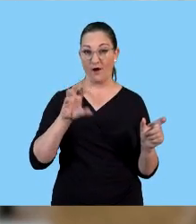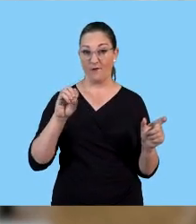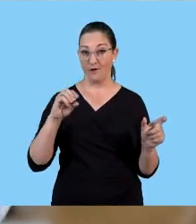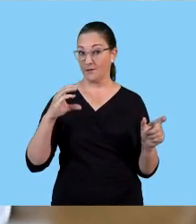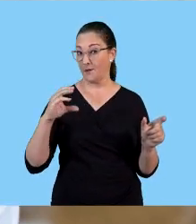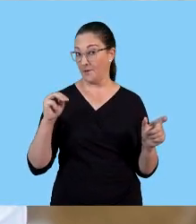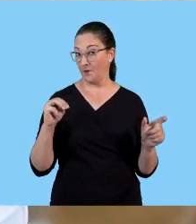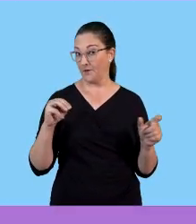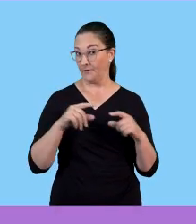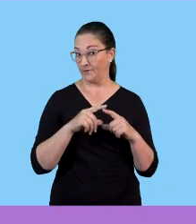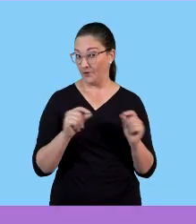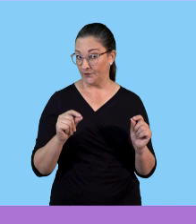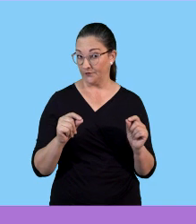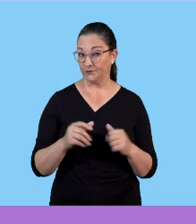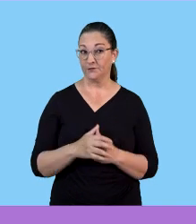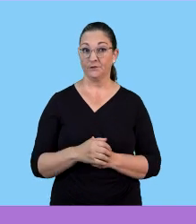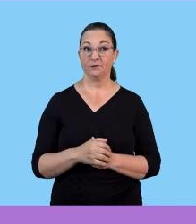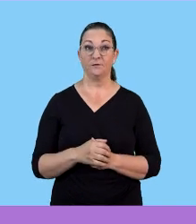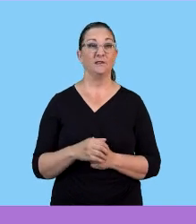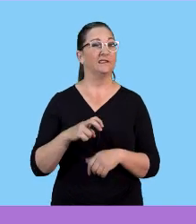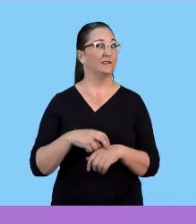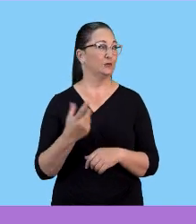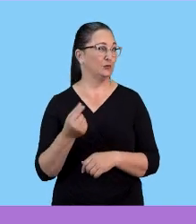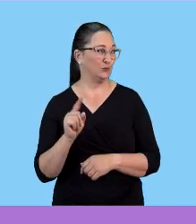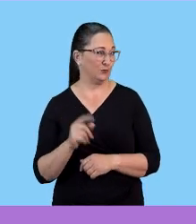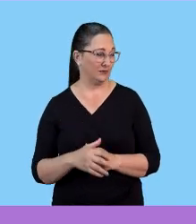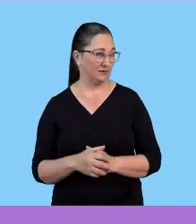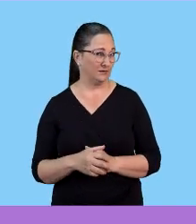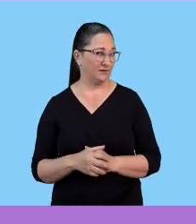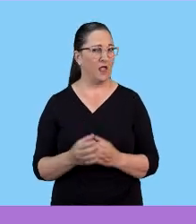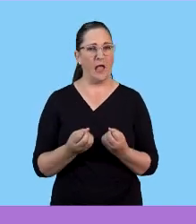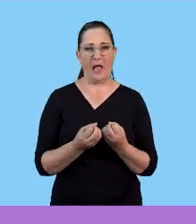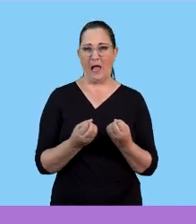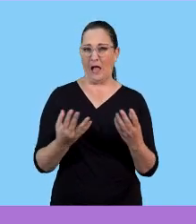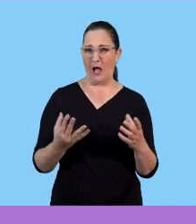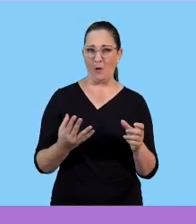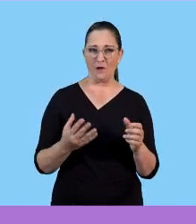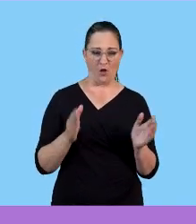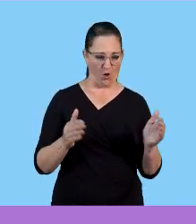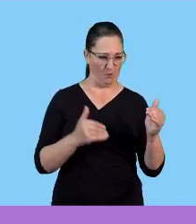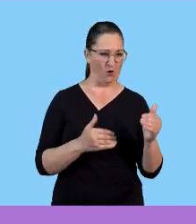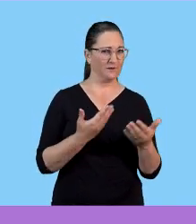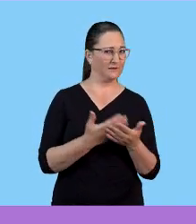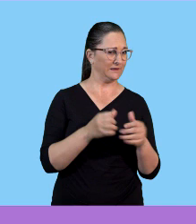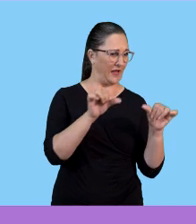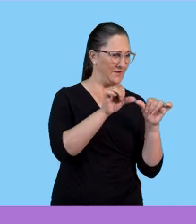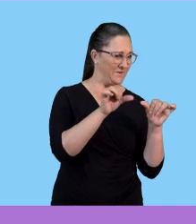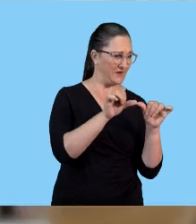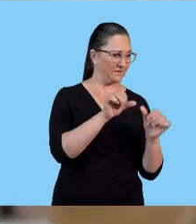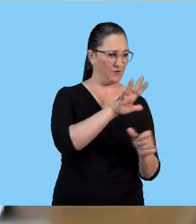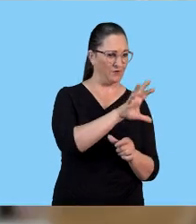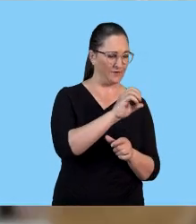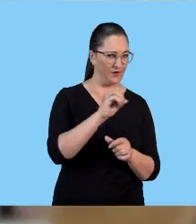500 centimeters is covered. So what do I need to do? I need to figure out how many of these boxes fit